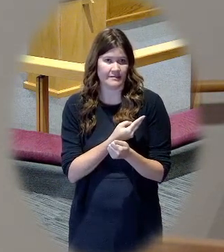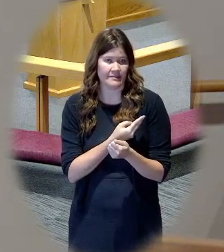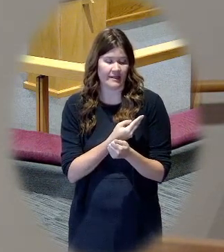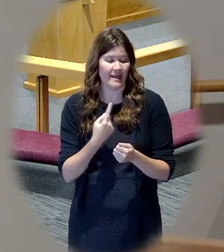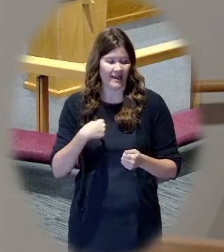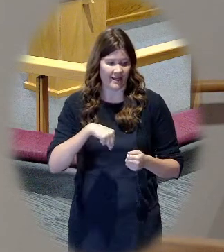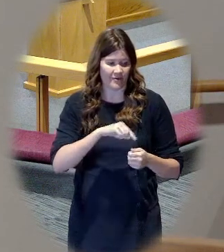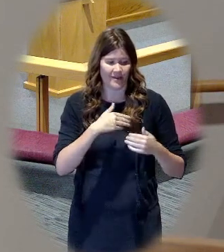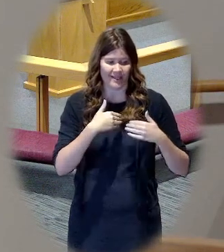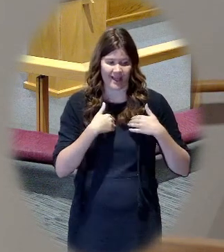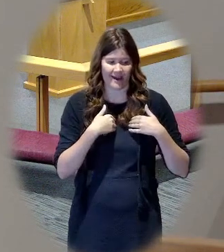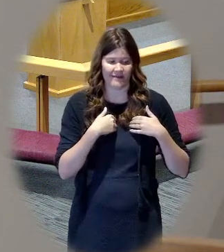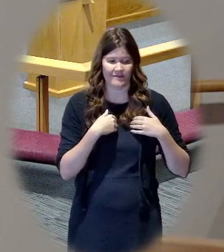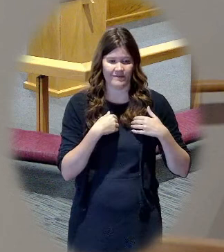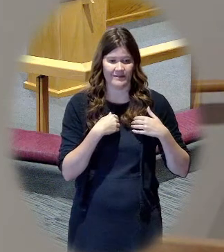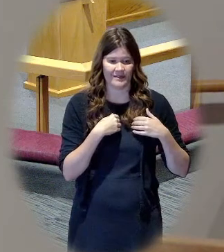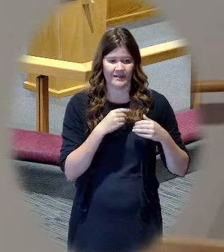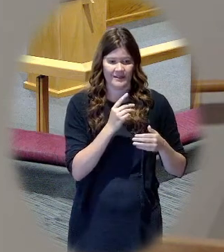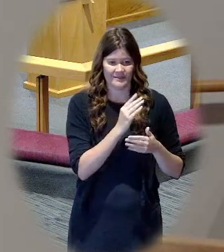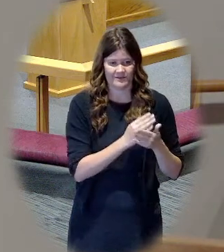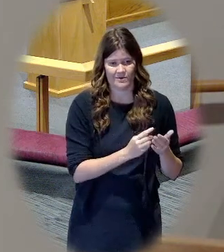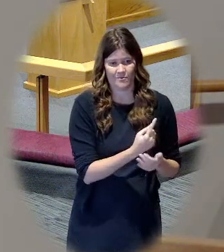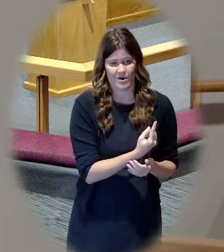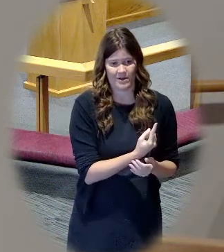We have an accuser,